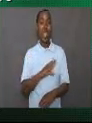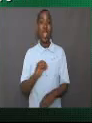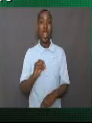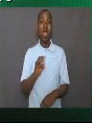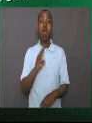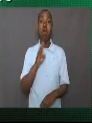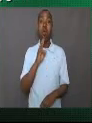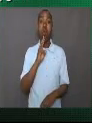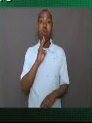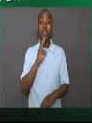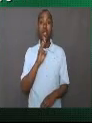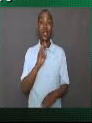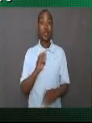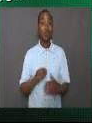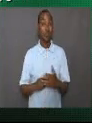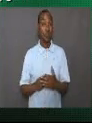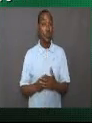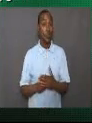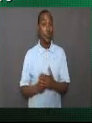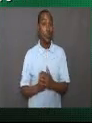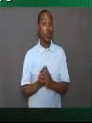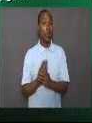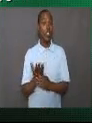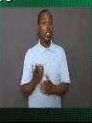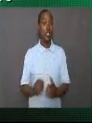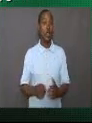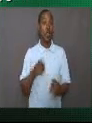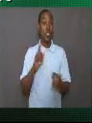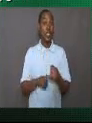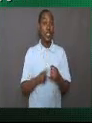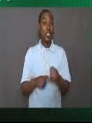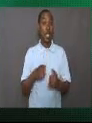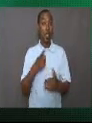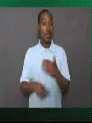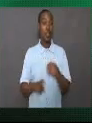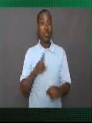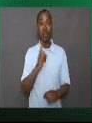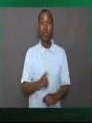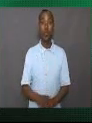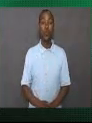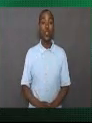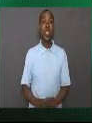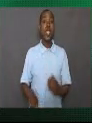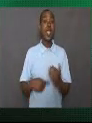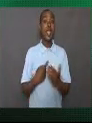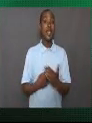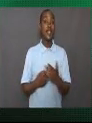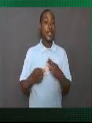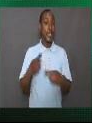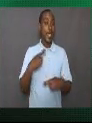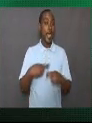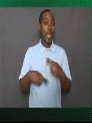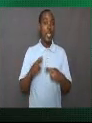water are produced as waste products. The reaction can